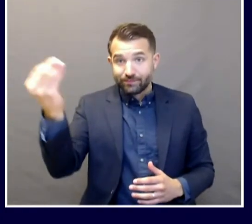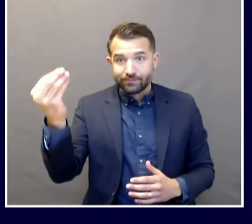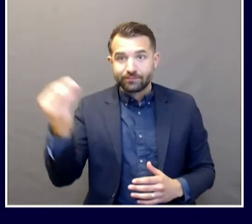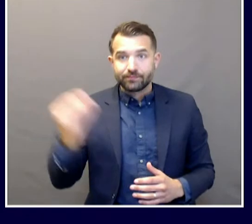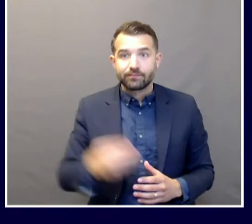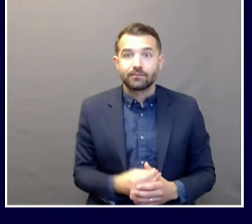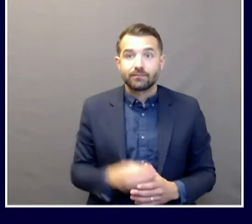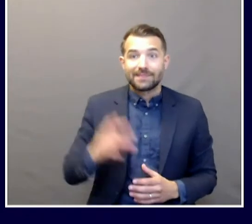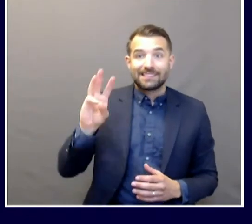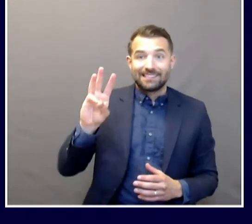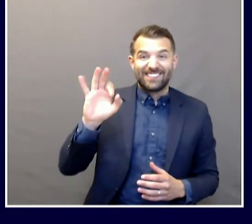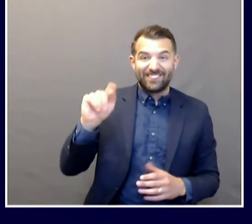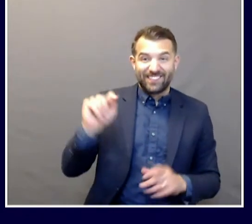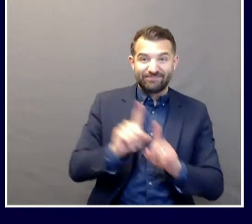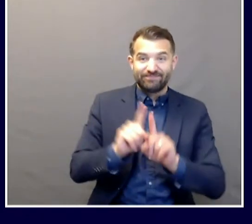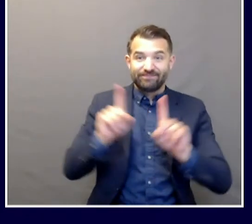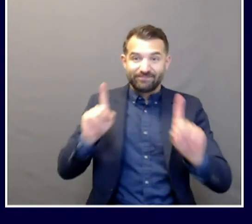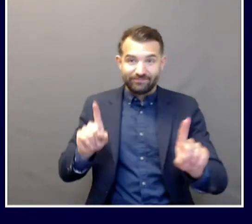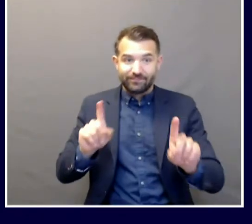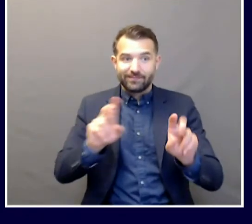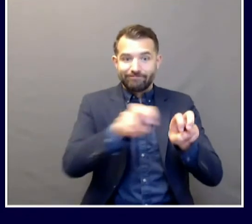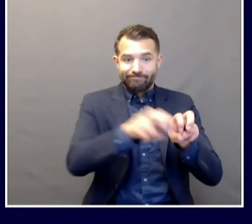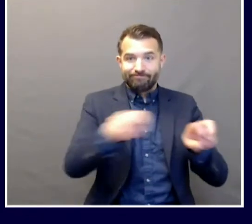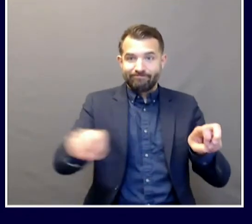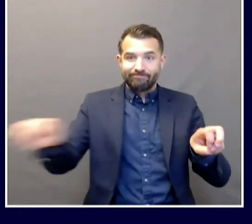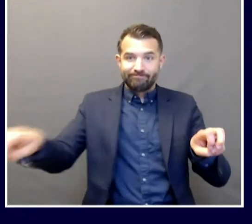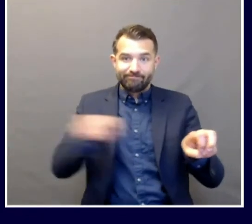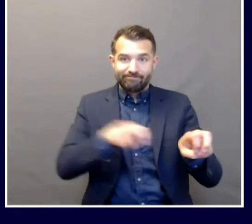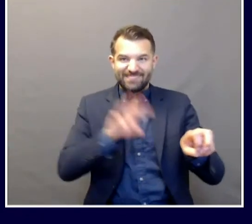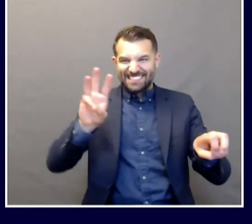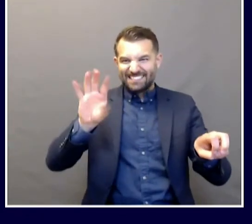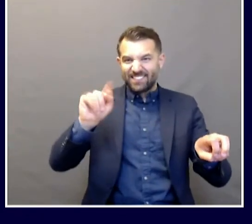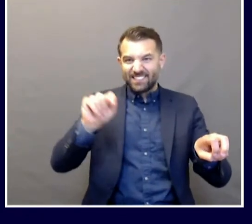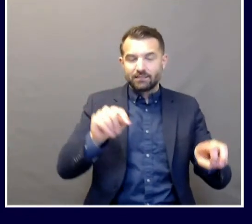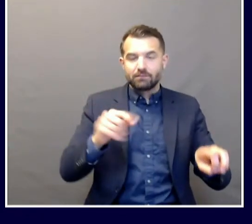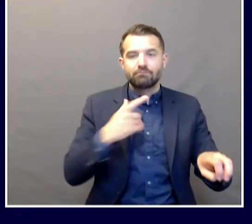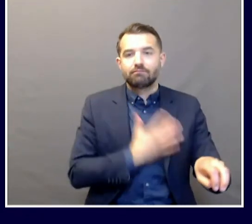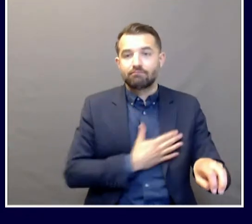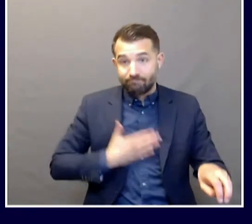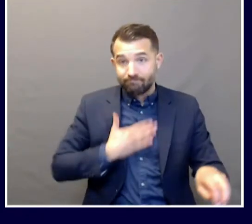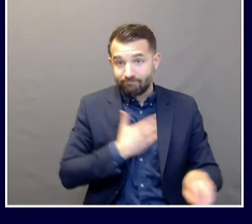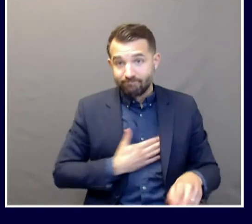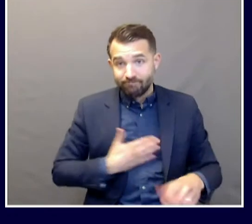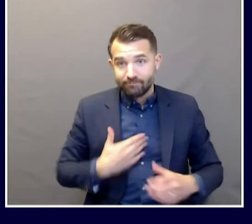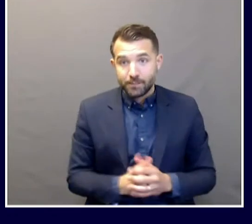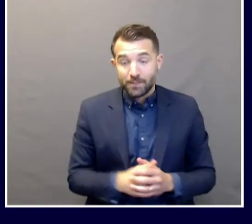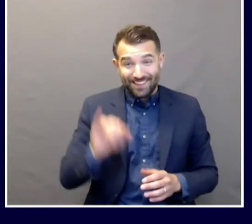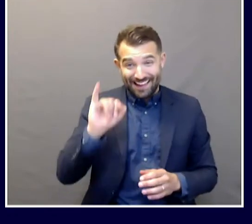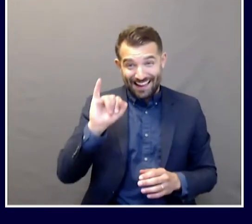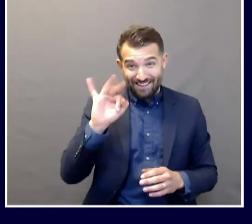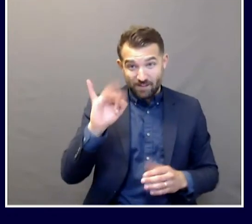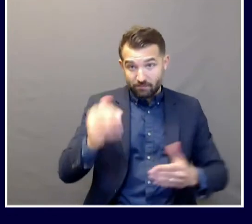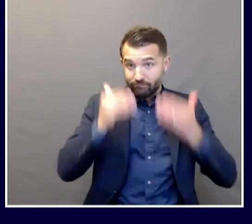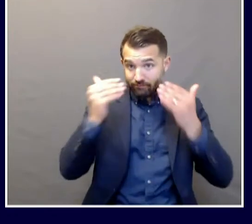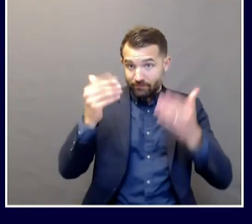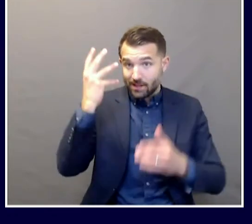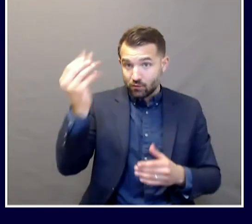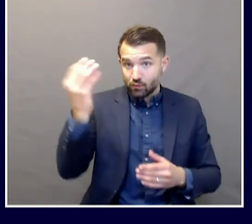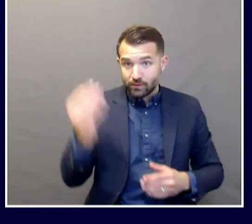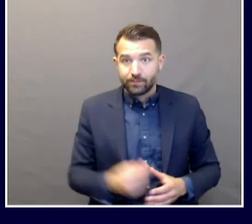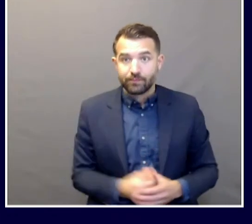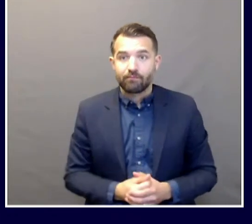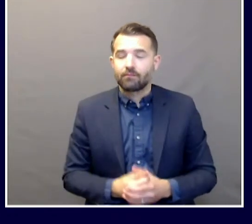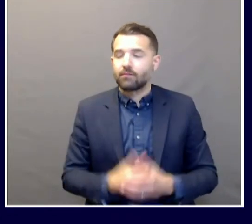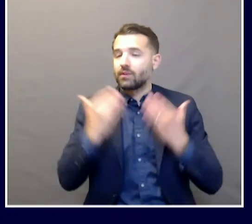possible, to try to reduce the likelihood. By doing that, you can have the event and make sure that there's not an unsurprising